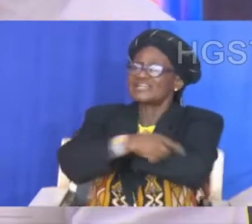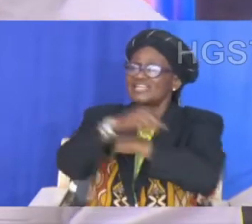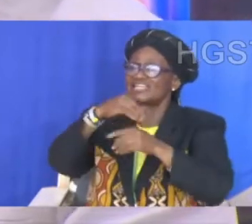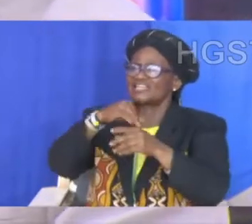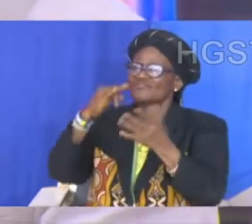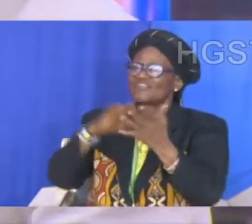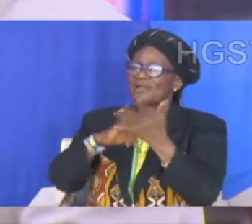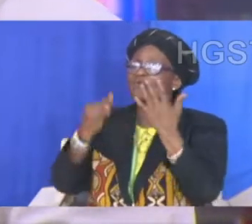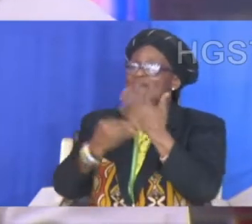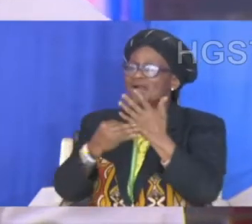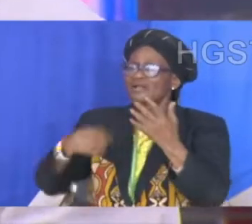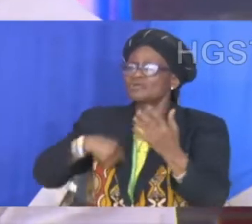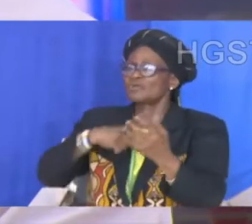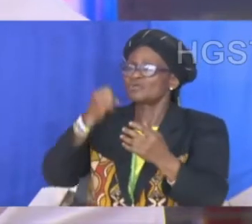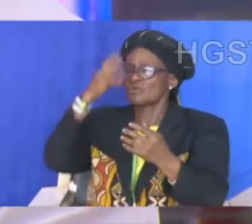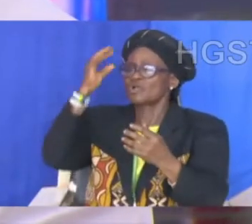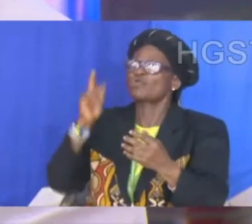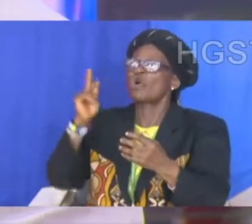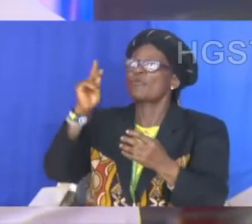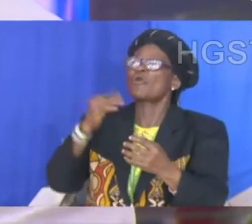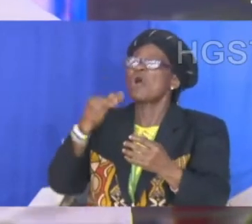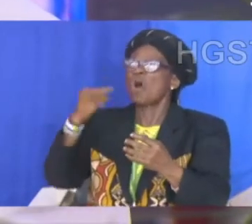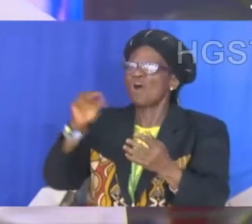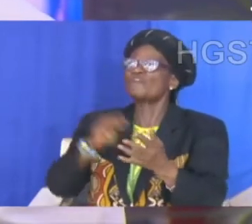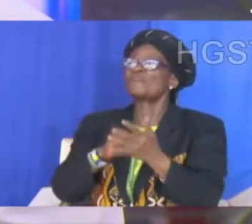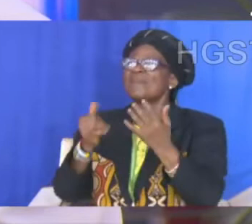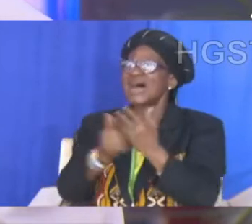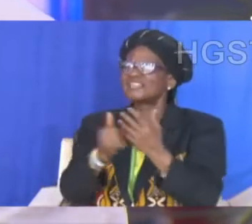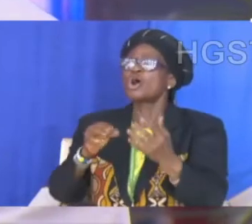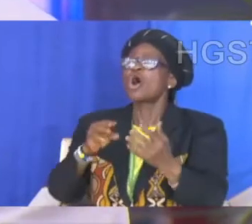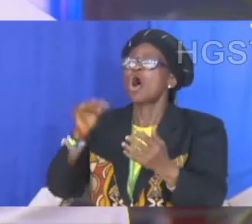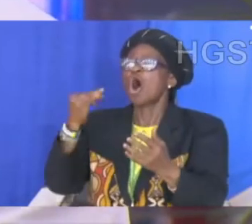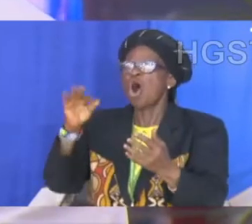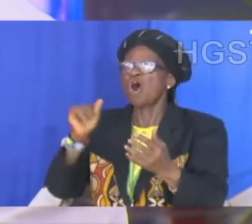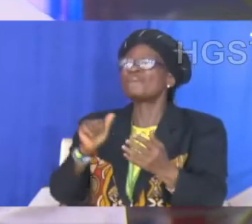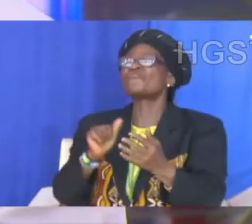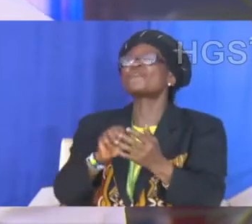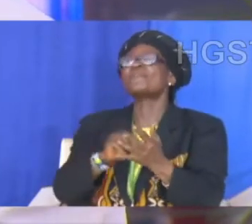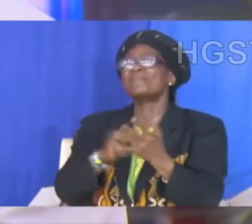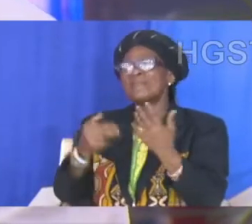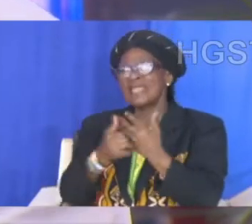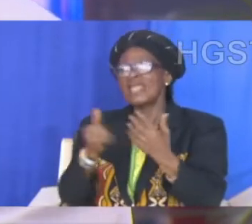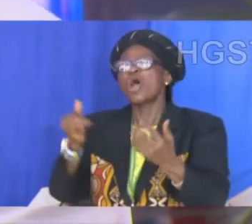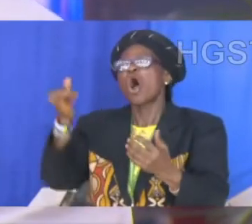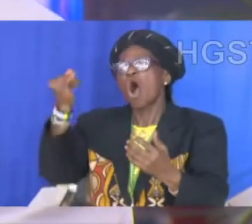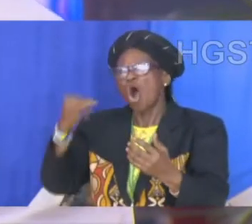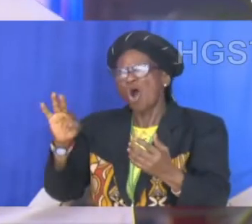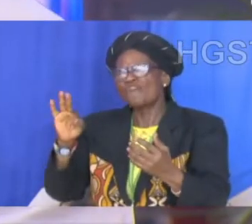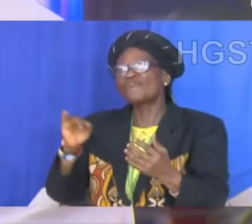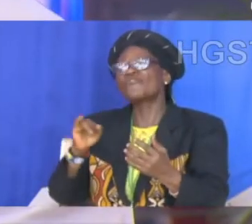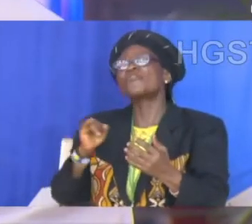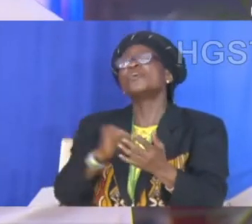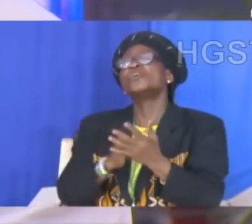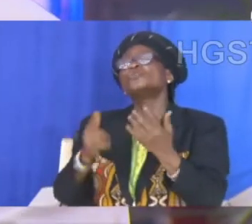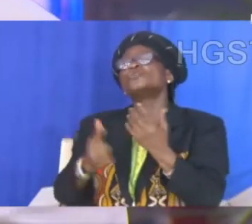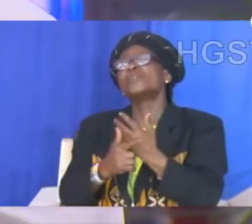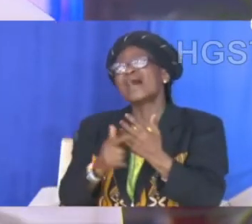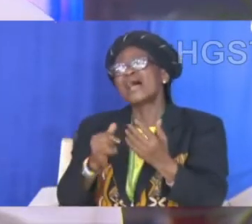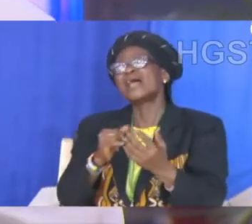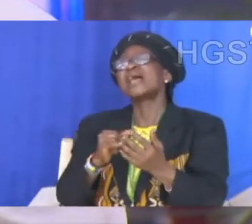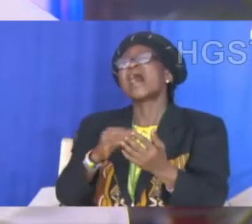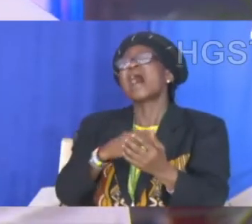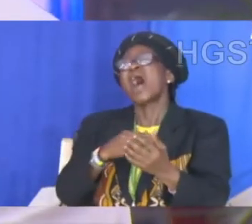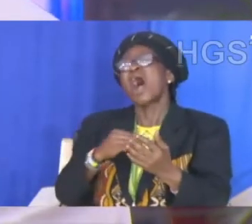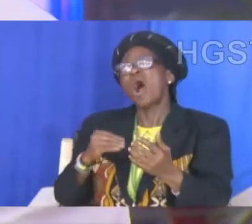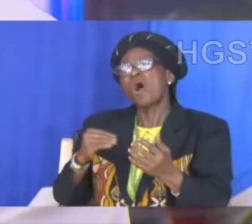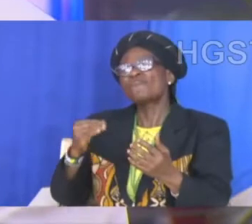of March, of April, of May, of June, of July, that we slept and we woke up. For every day